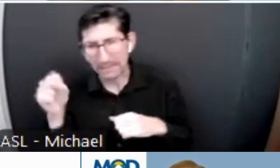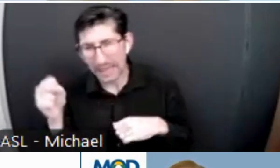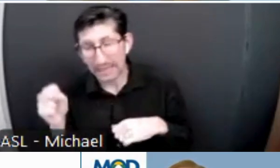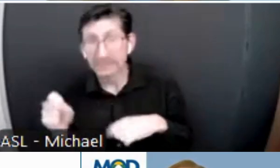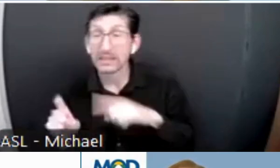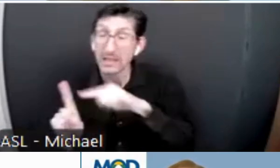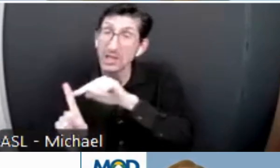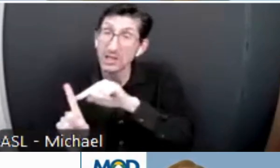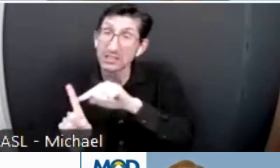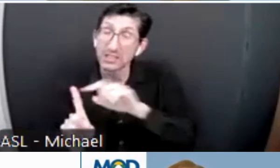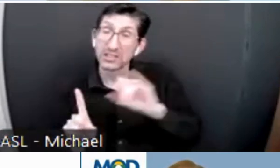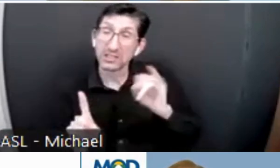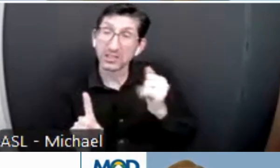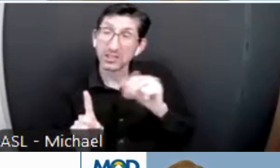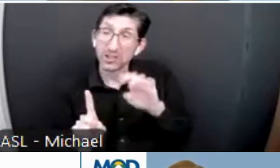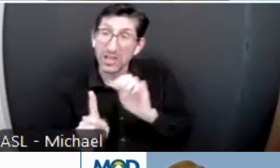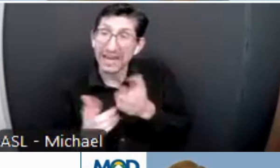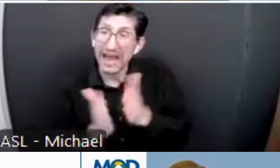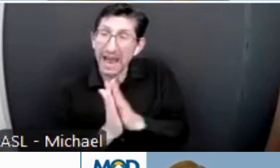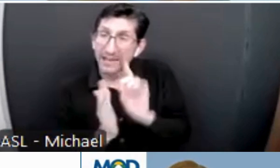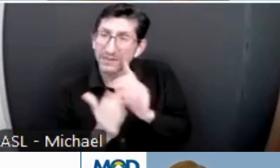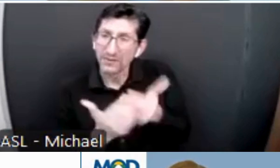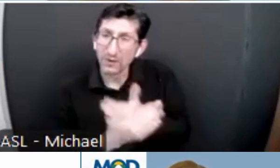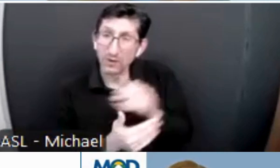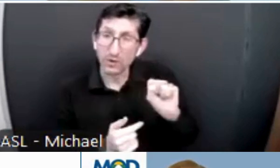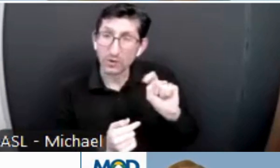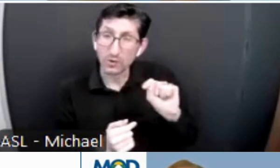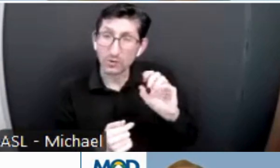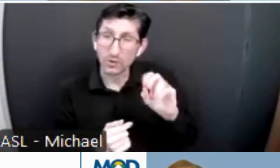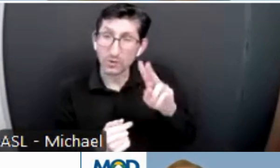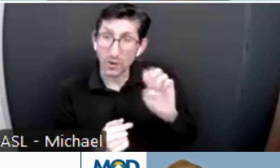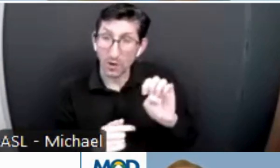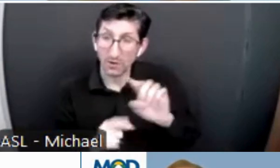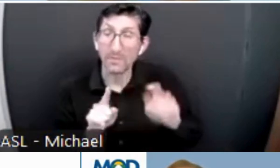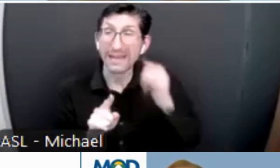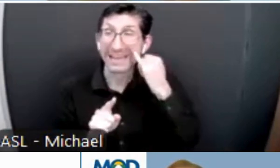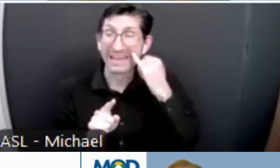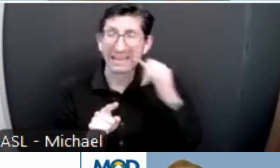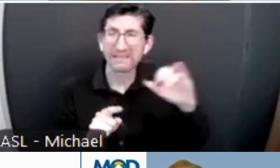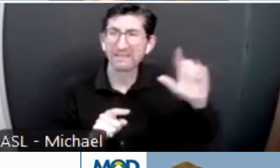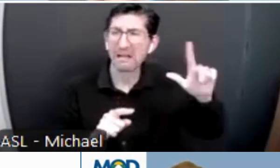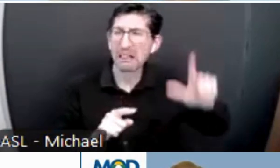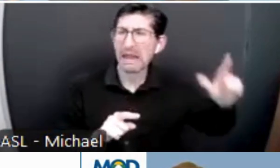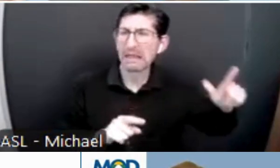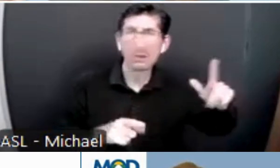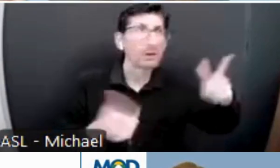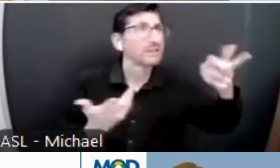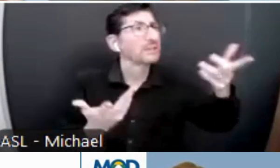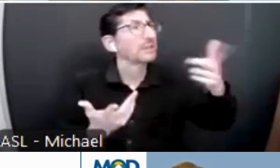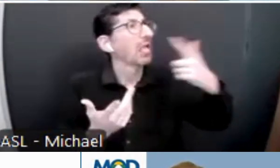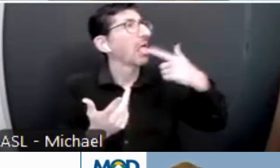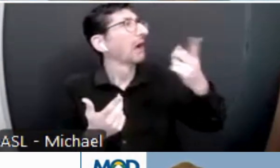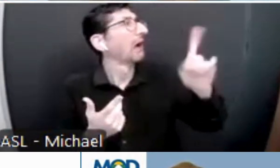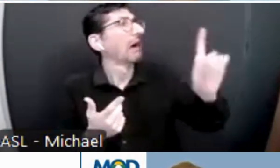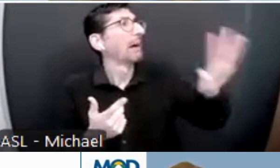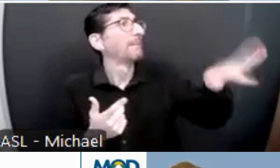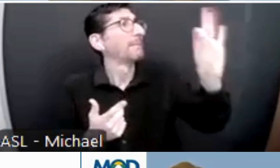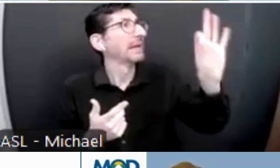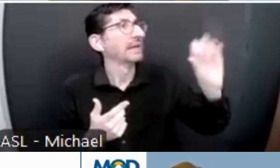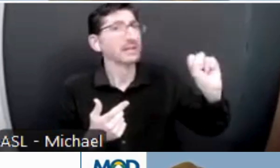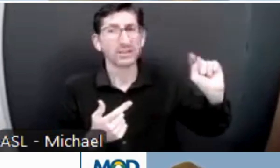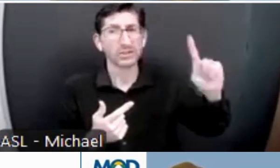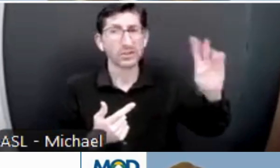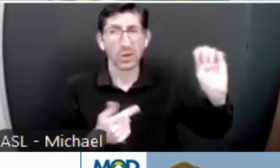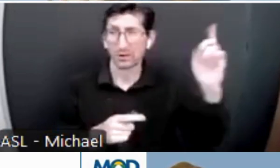Is that if the landlord just picked a new stove, it's not clear that they would pick one that would suit